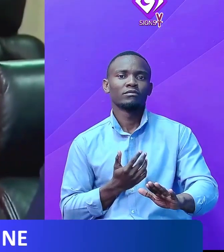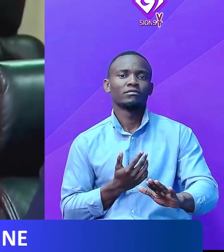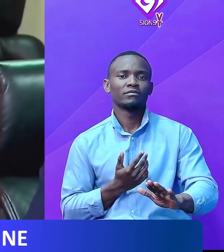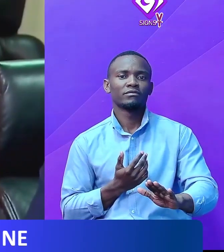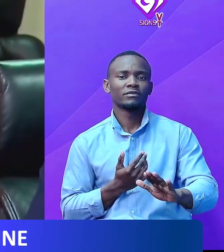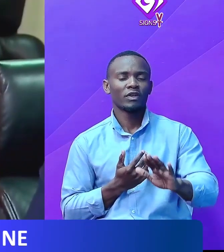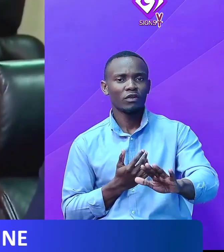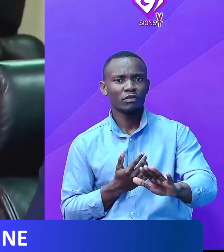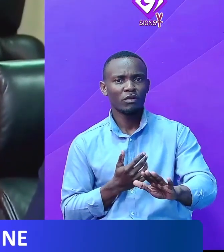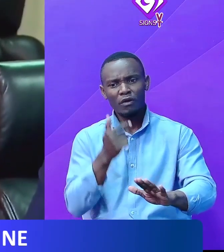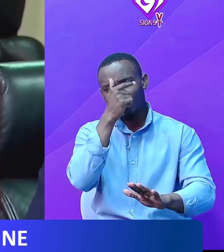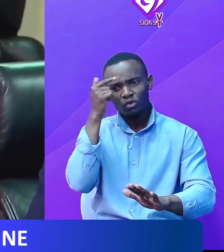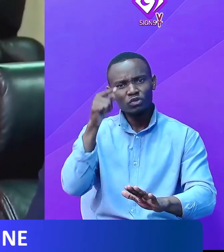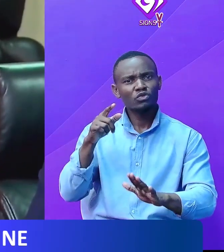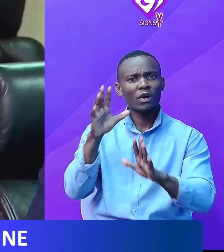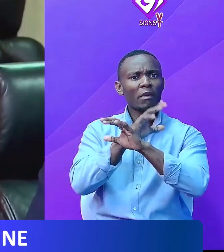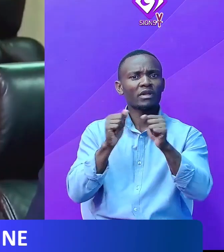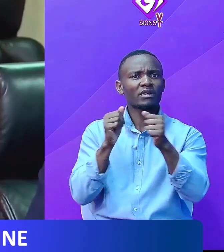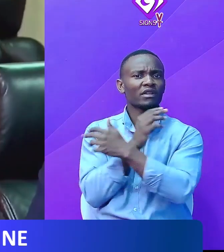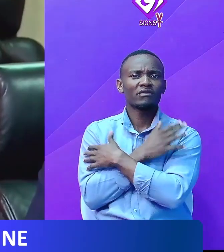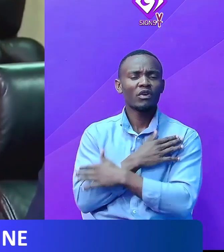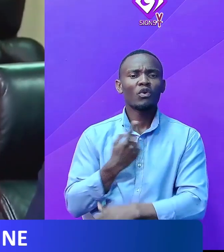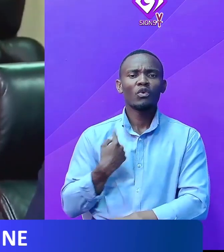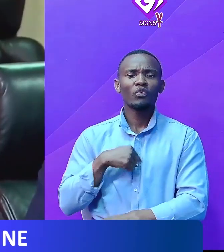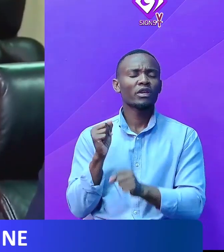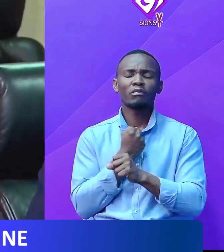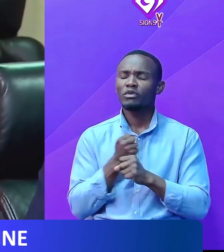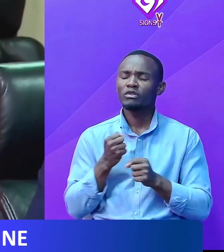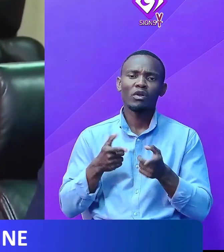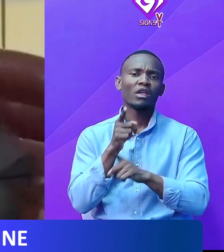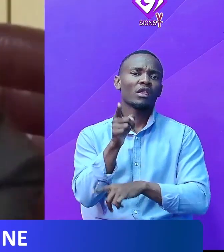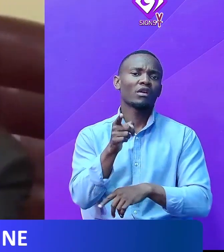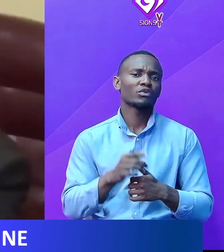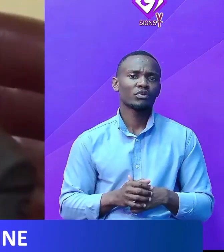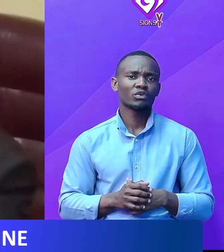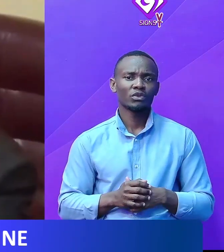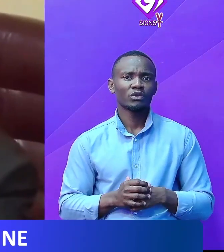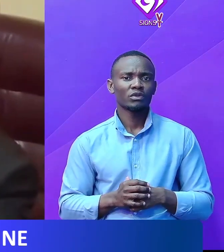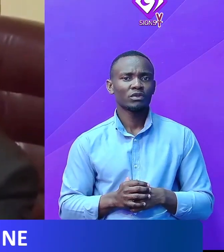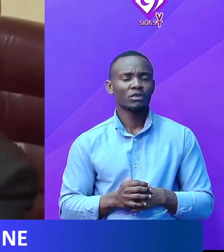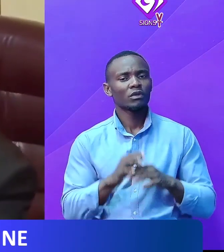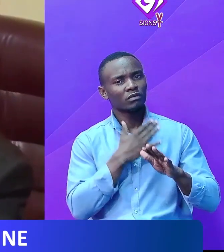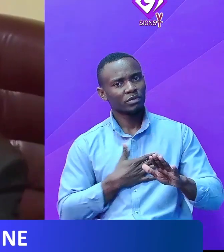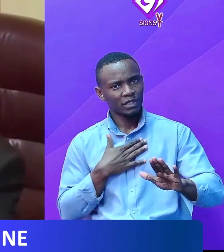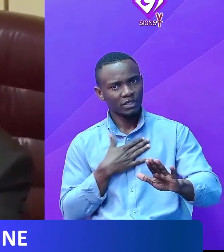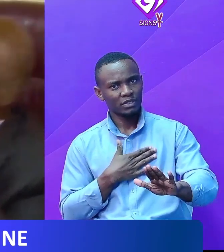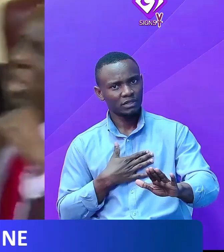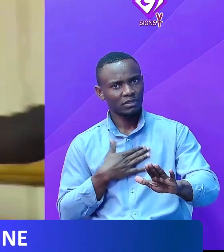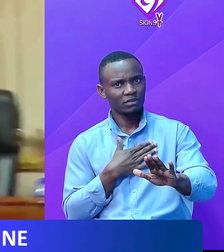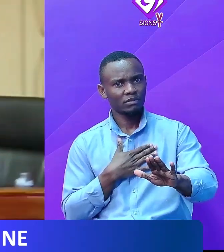you are the president. You are the extortion. We will not allow you. You are the extortion. Please. This is